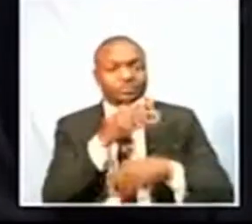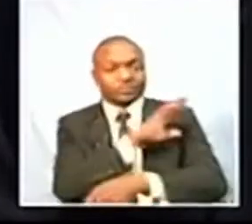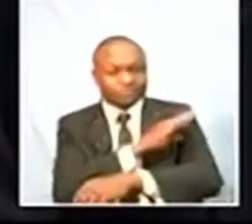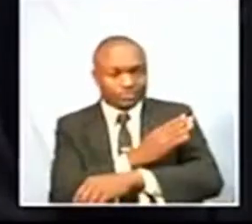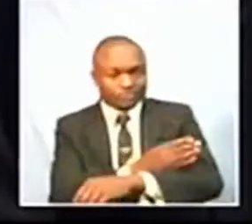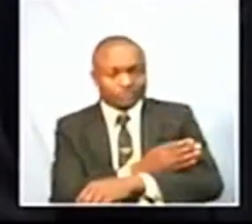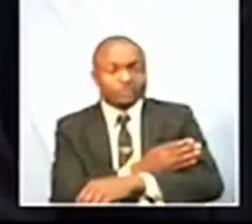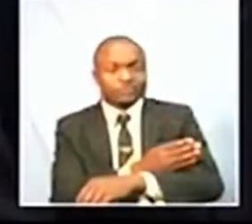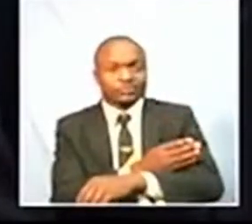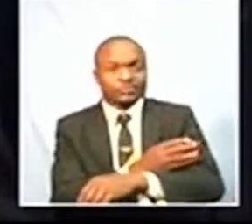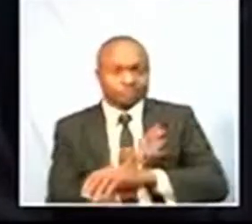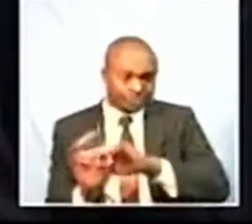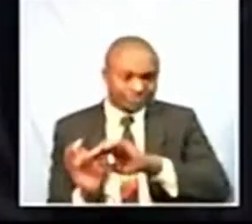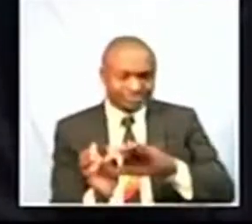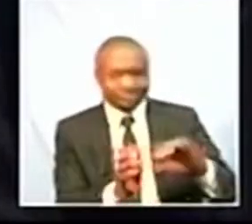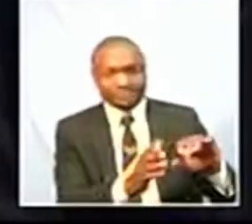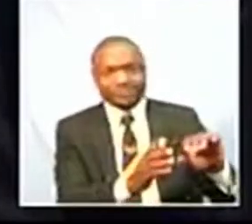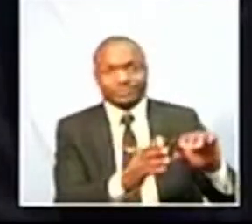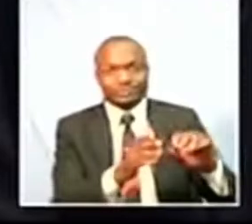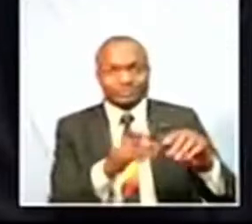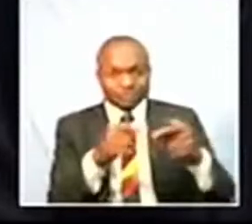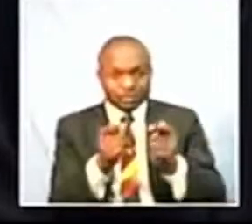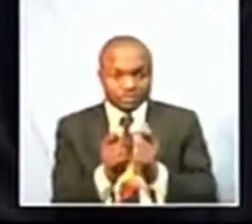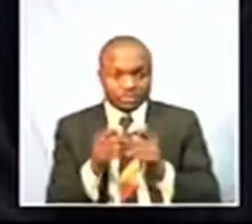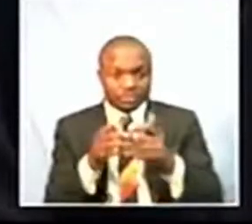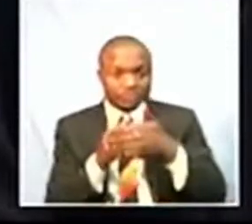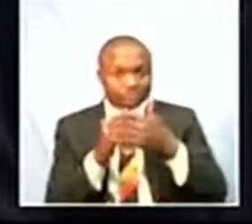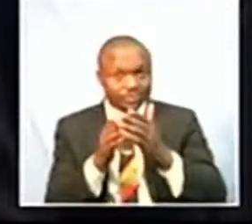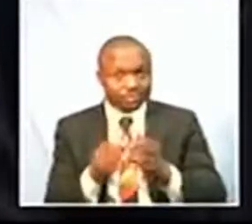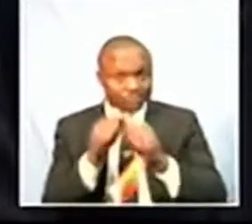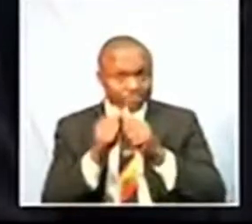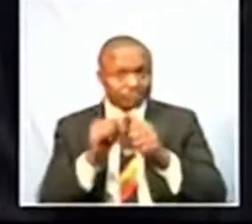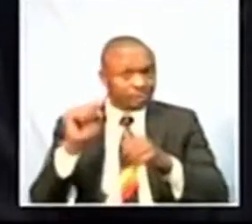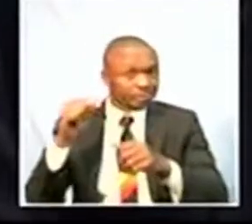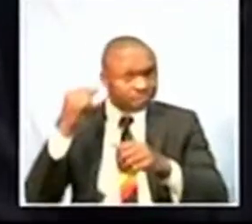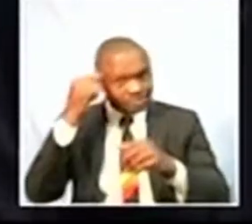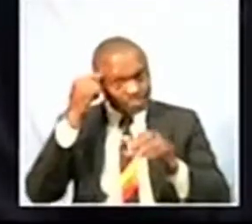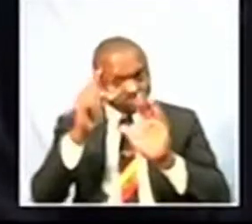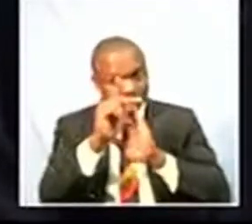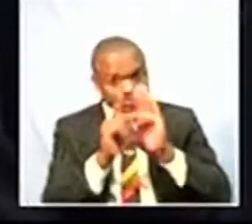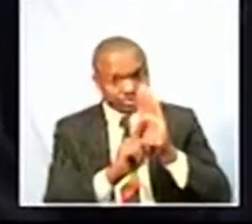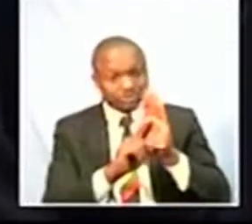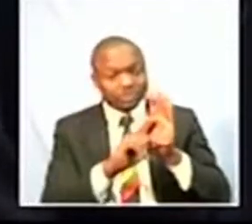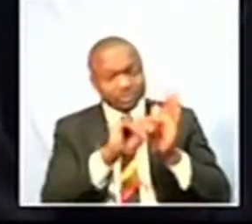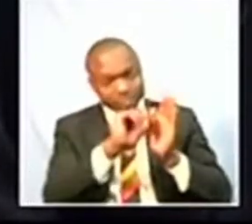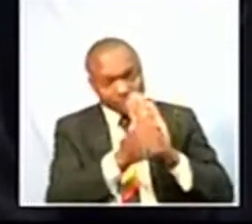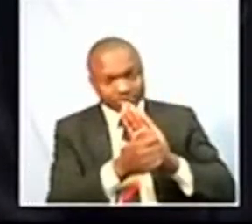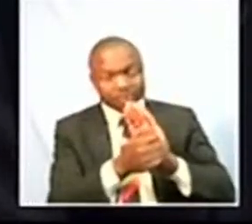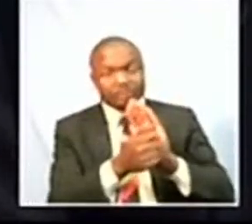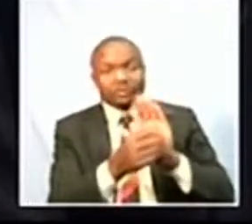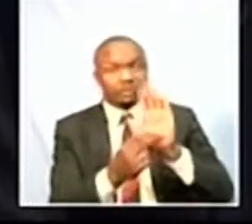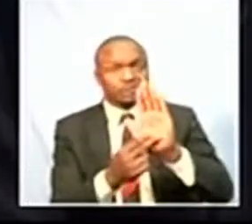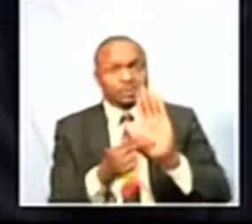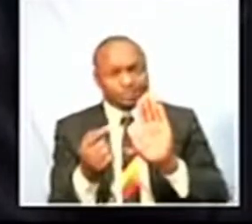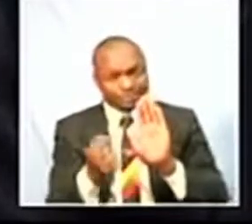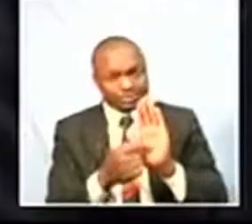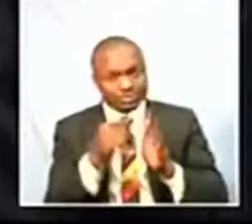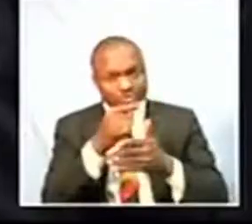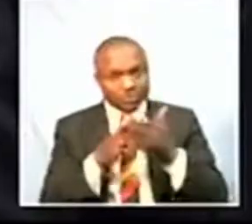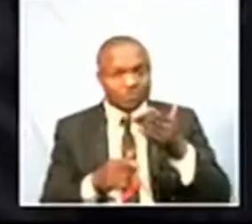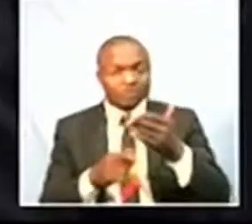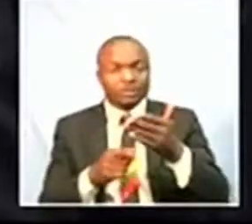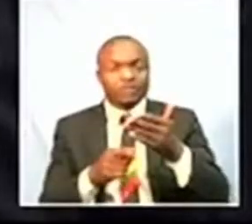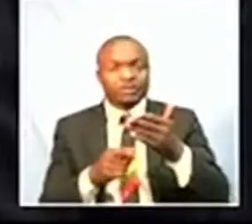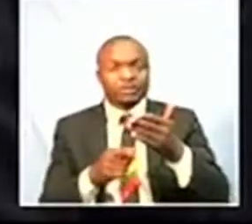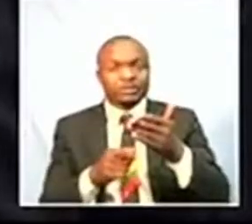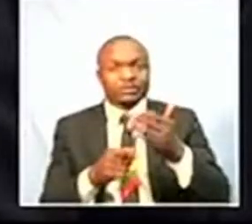disregard in line with the government policy. And the act is captured there. At what point in the act,